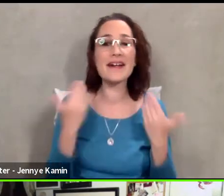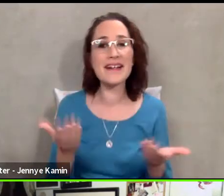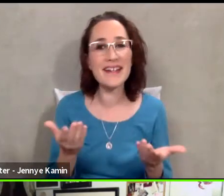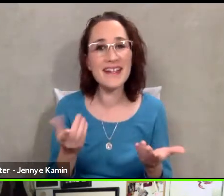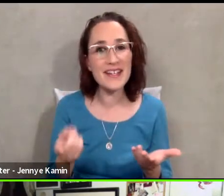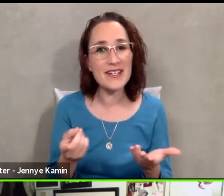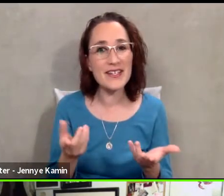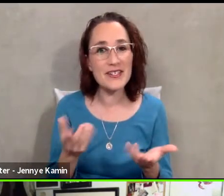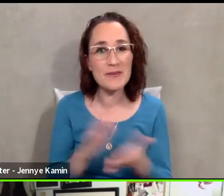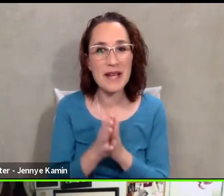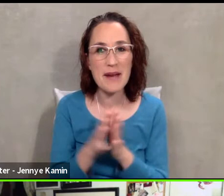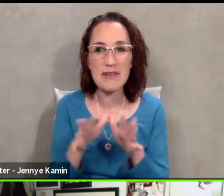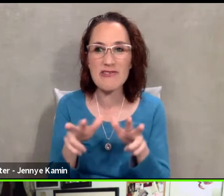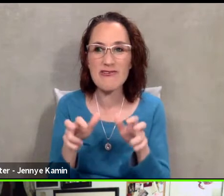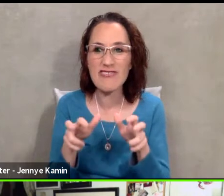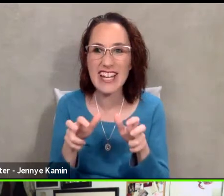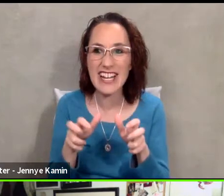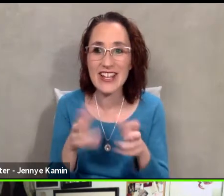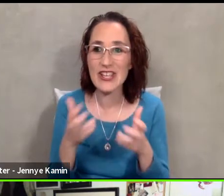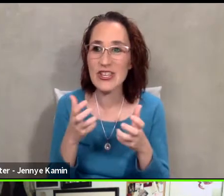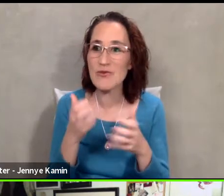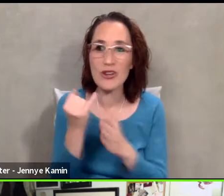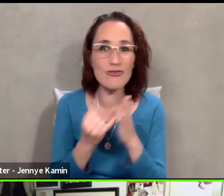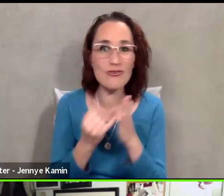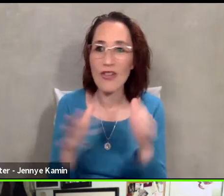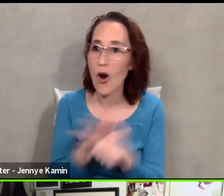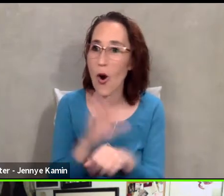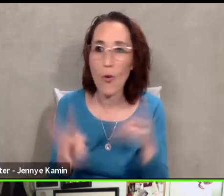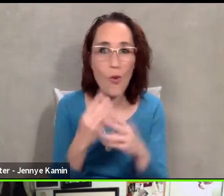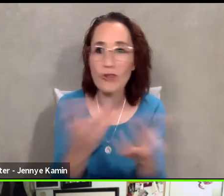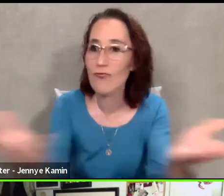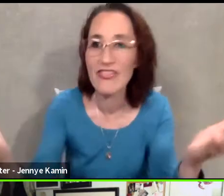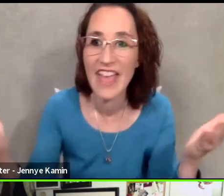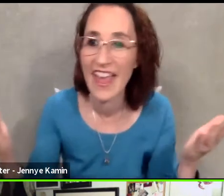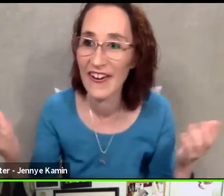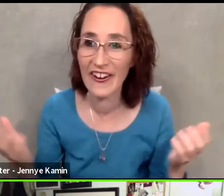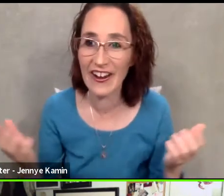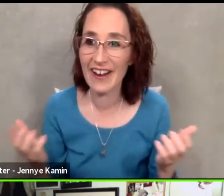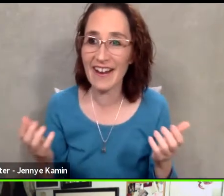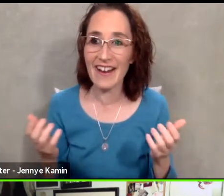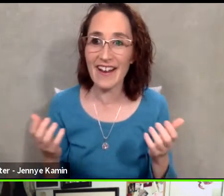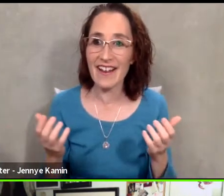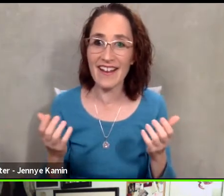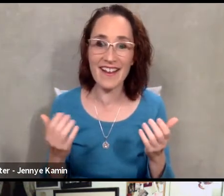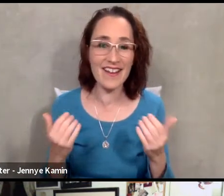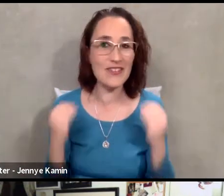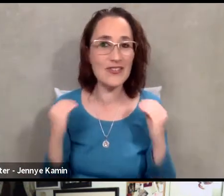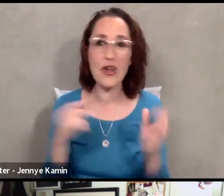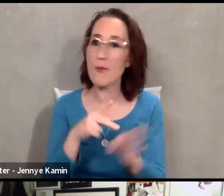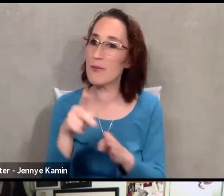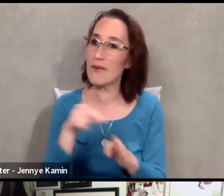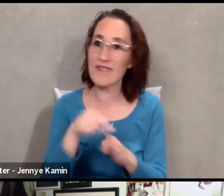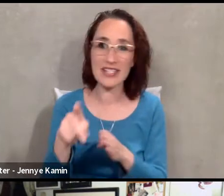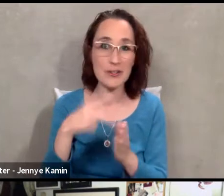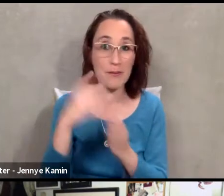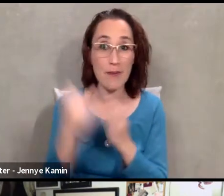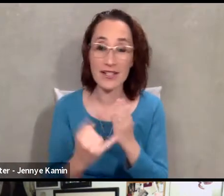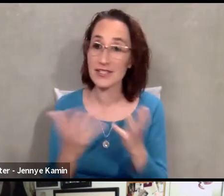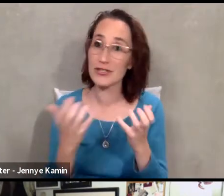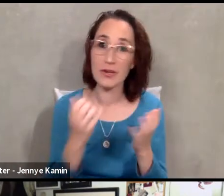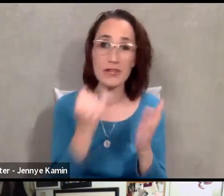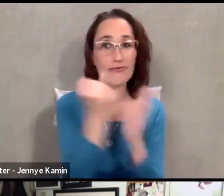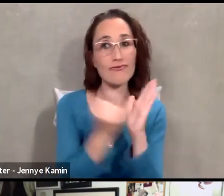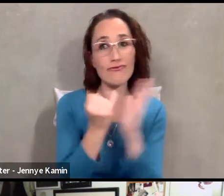ever just like, you get greedy, right? And you just want to draw the world because it's in front of you and you don't even necessarily have like a professional project. You just want to draw